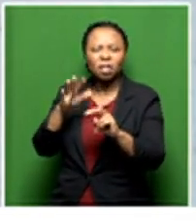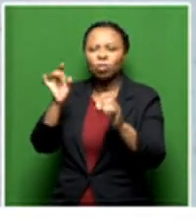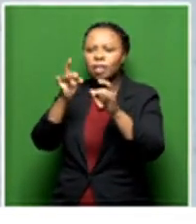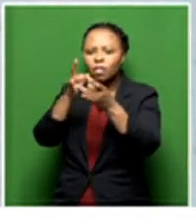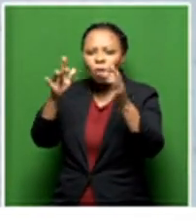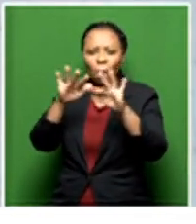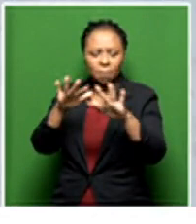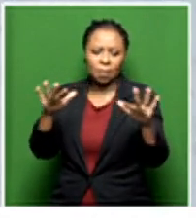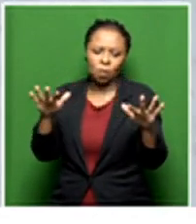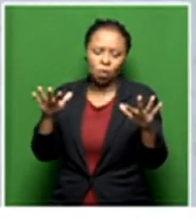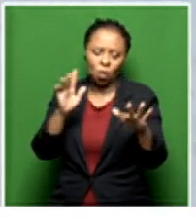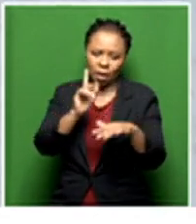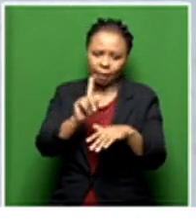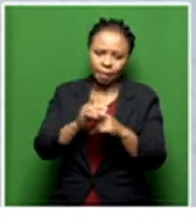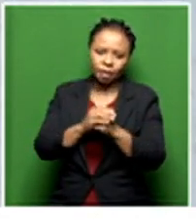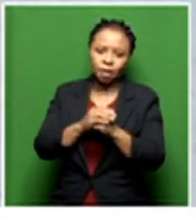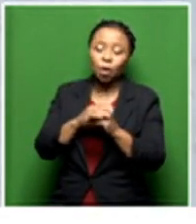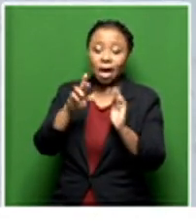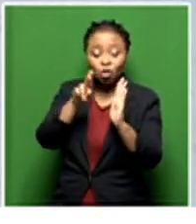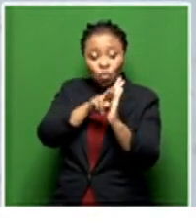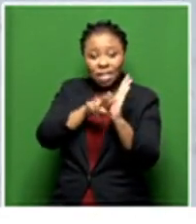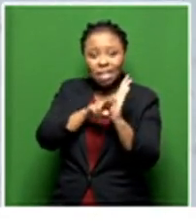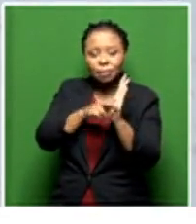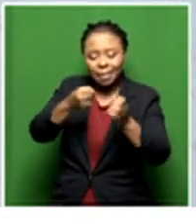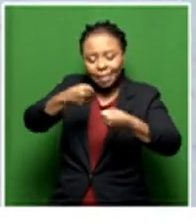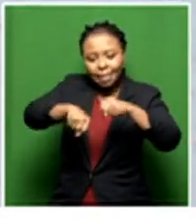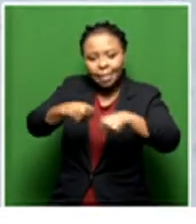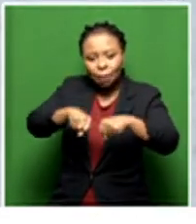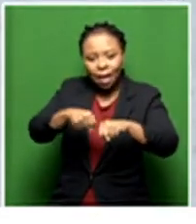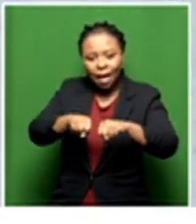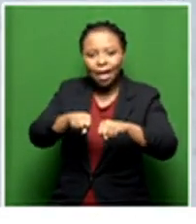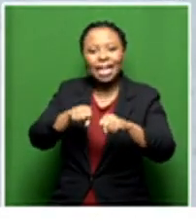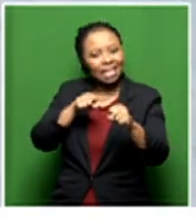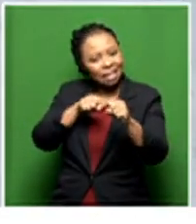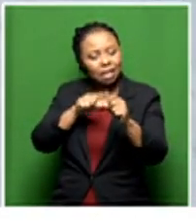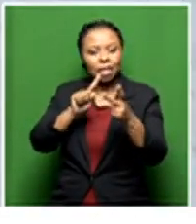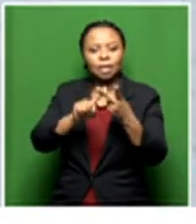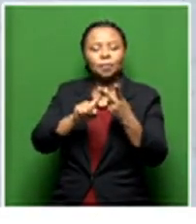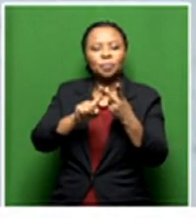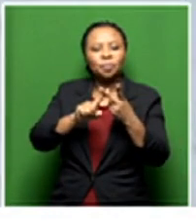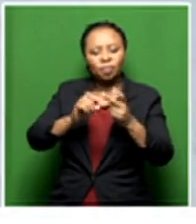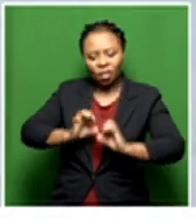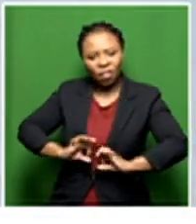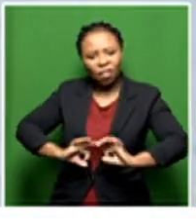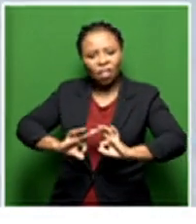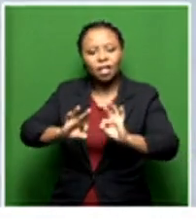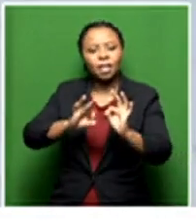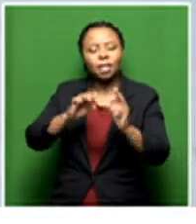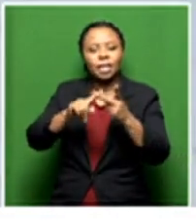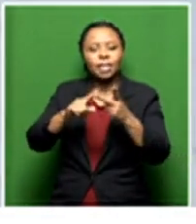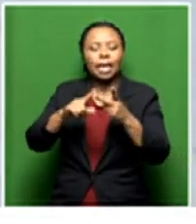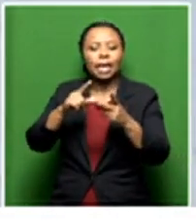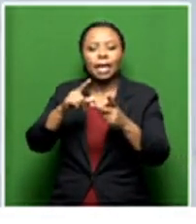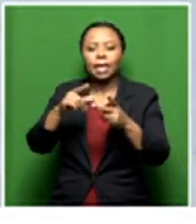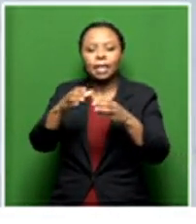people, when they see the recipe of dumpling, they see the recipe of mokobi, they see the recipe of khamere,